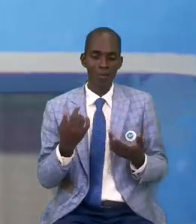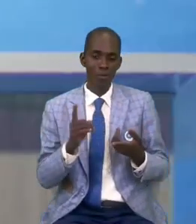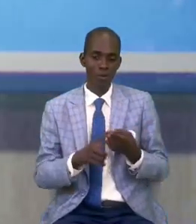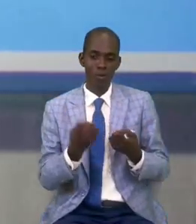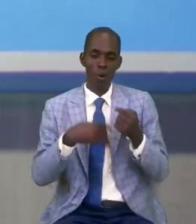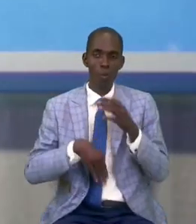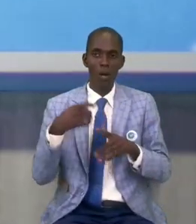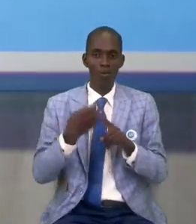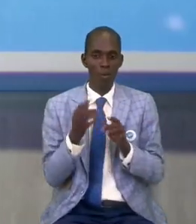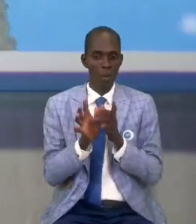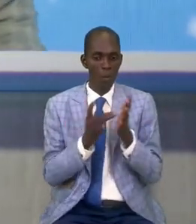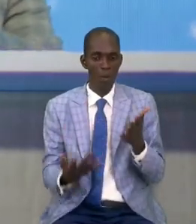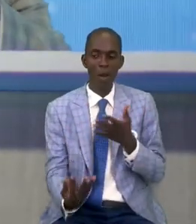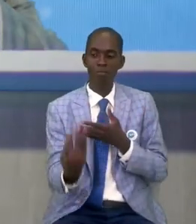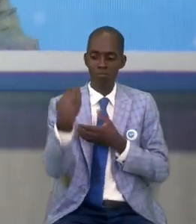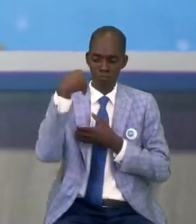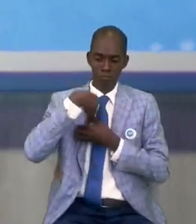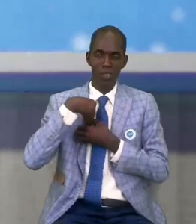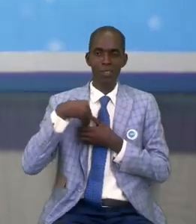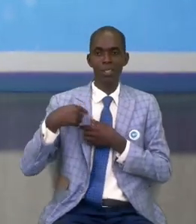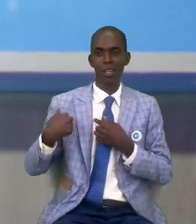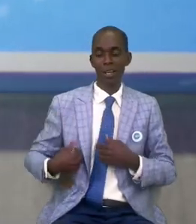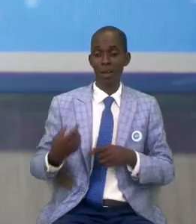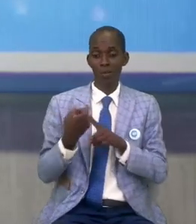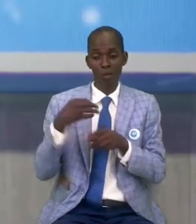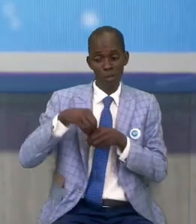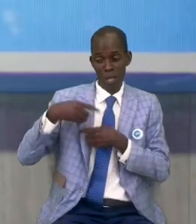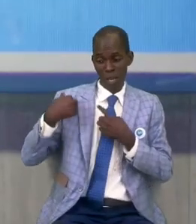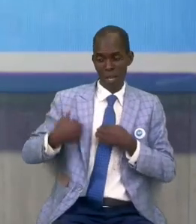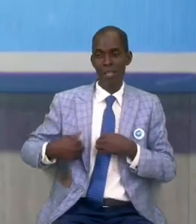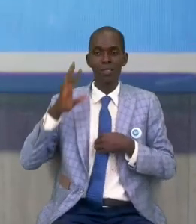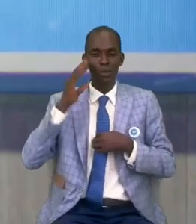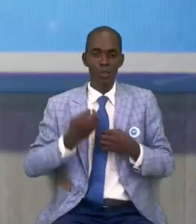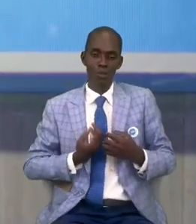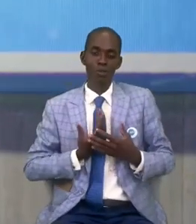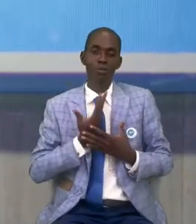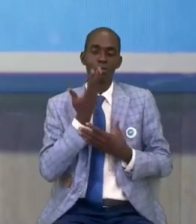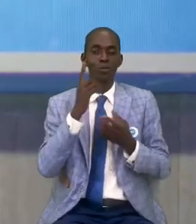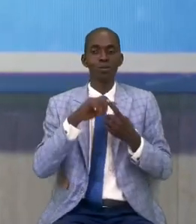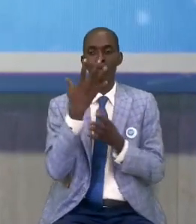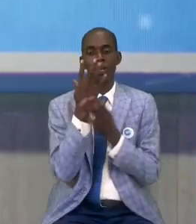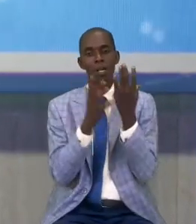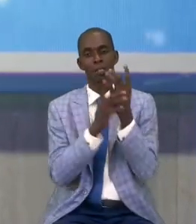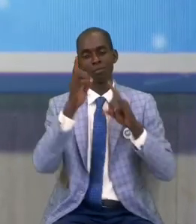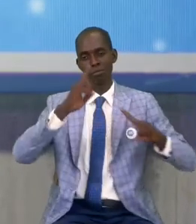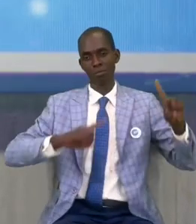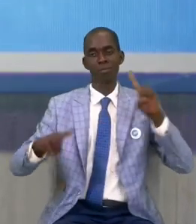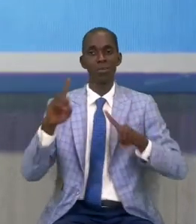will come through your tongue. The heart always dictates